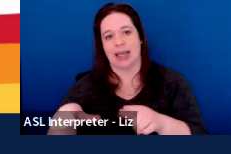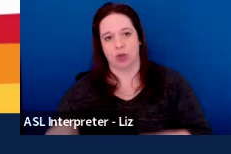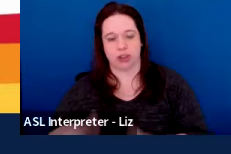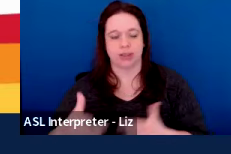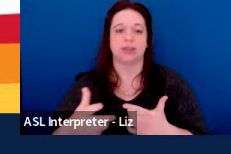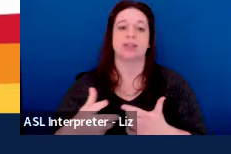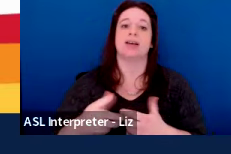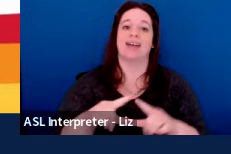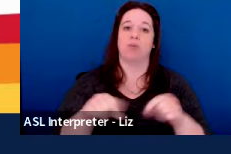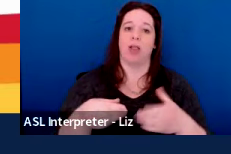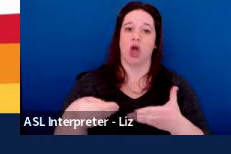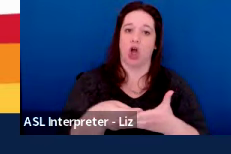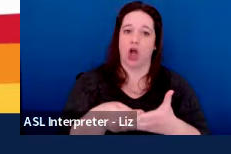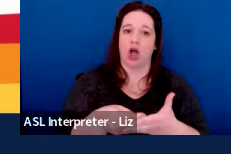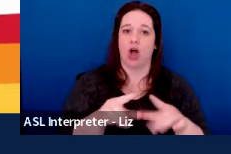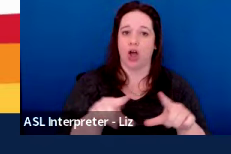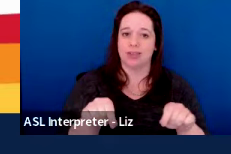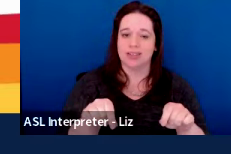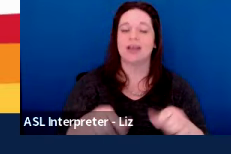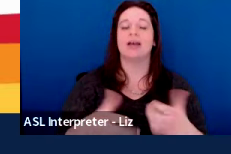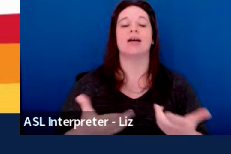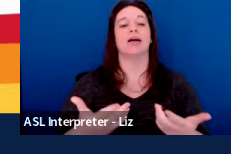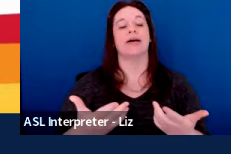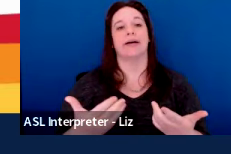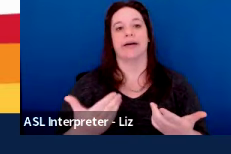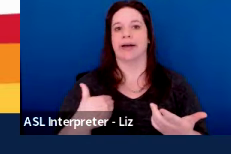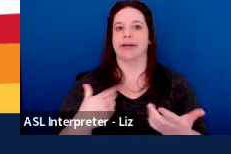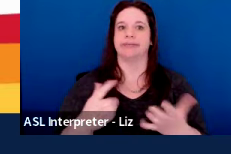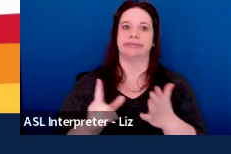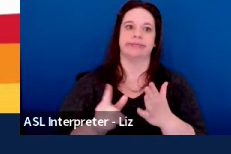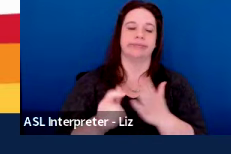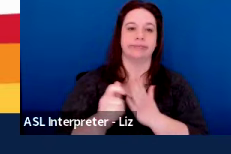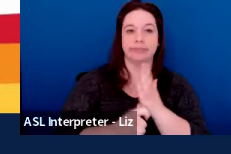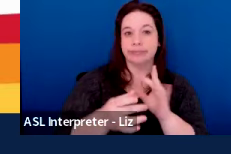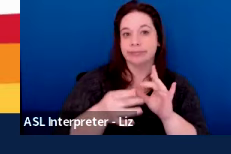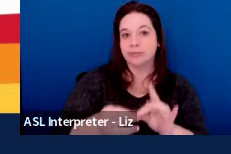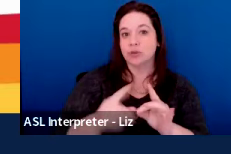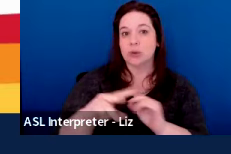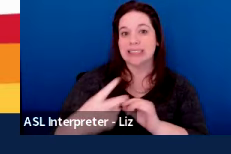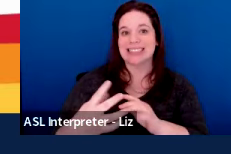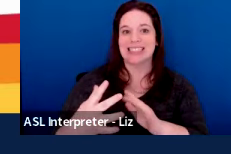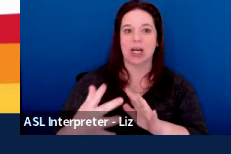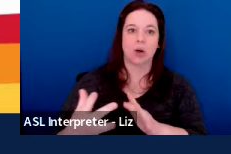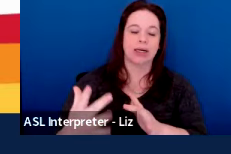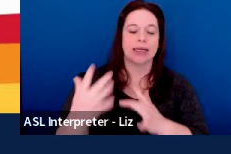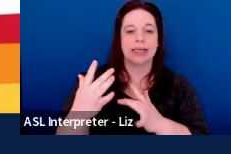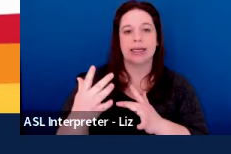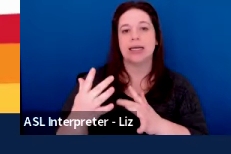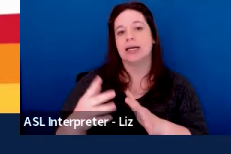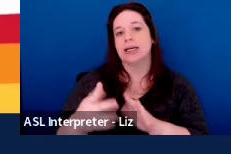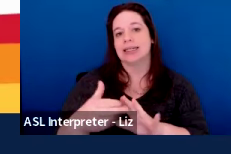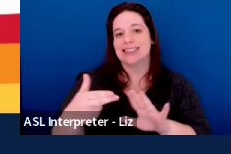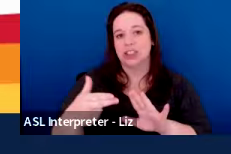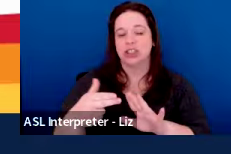We have wallet cards. We have publications regarding secondary conditions like bladder and bowel